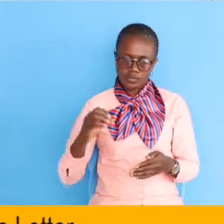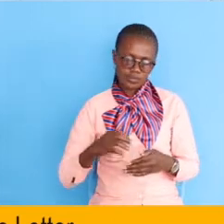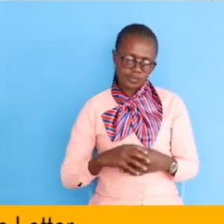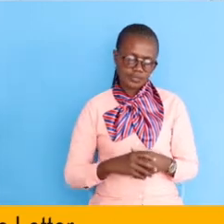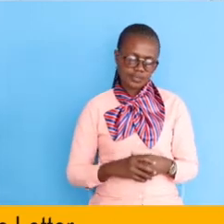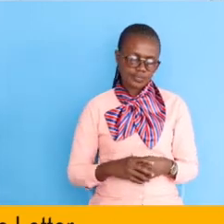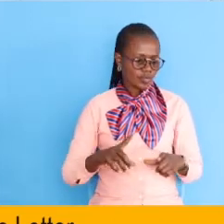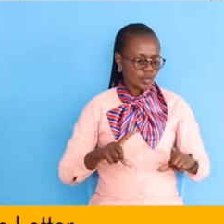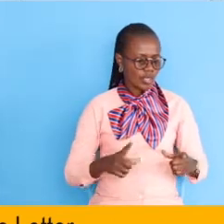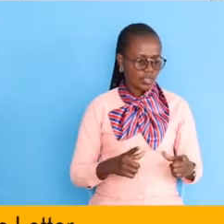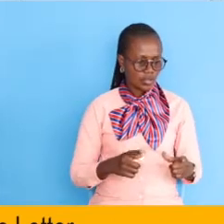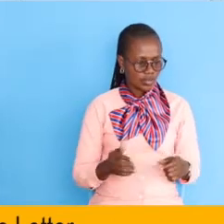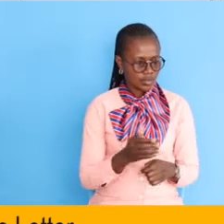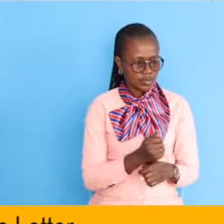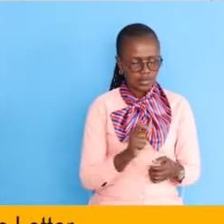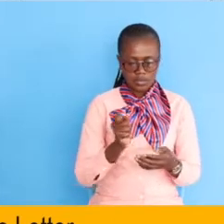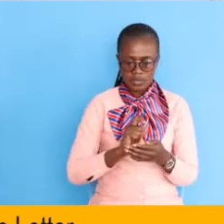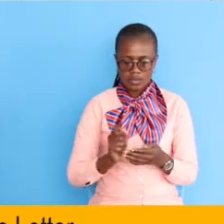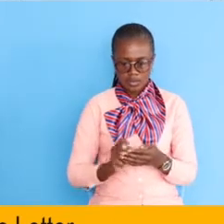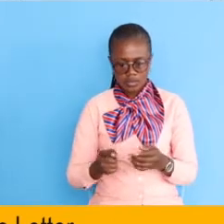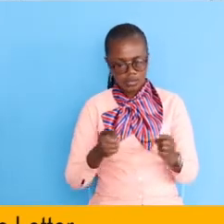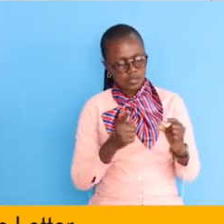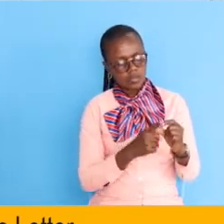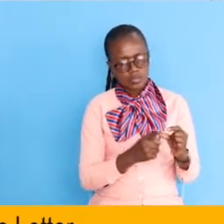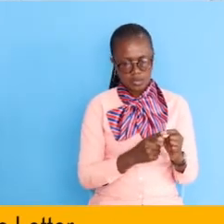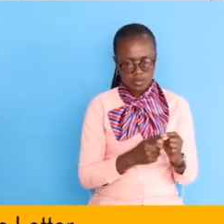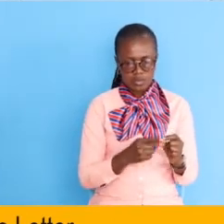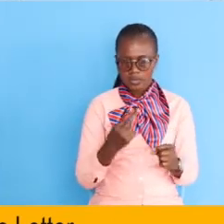But if you want to write it in numbers, then the